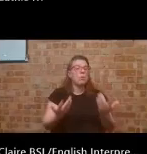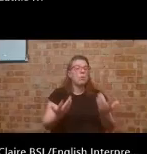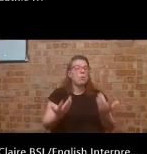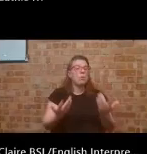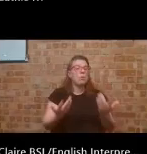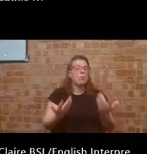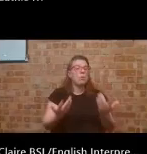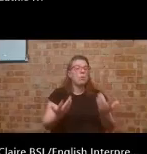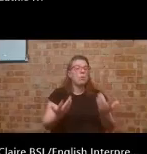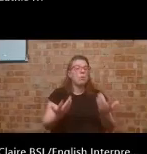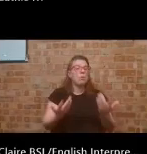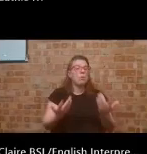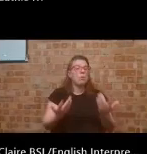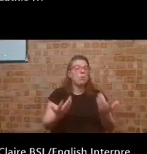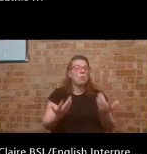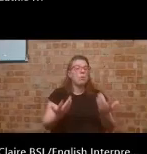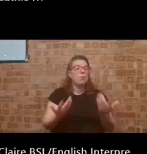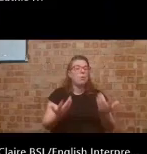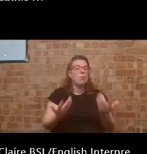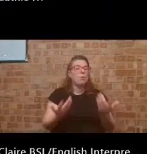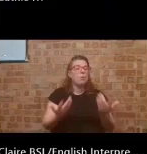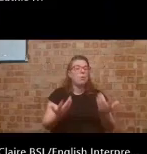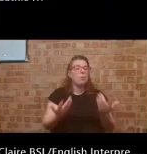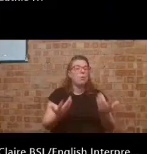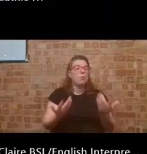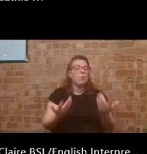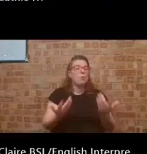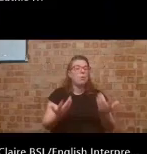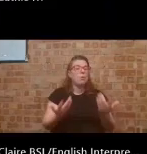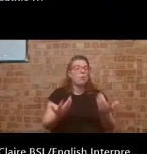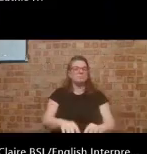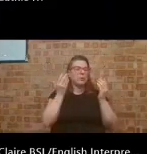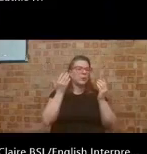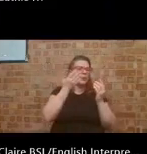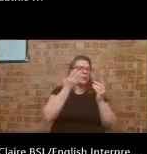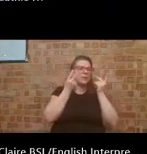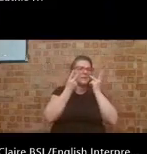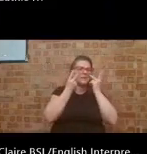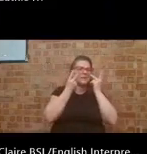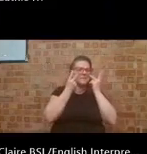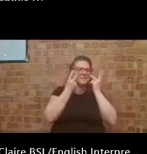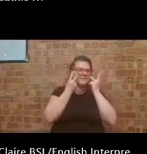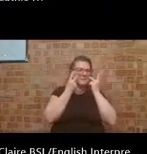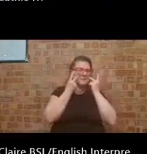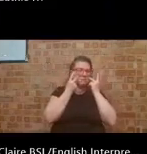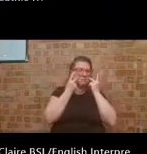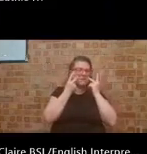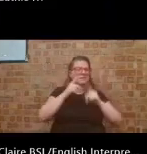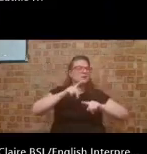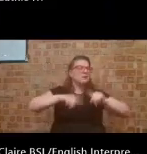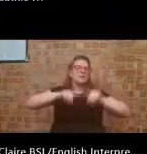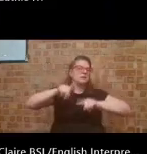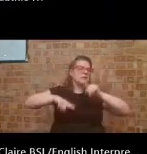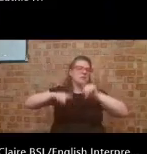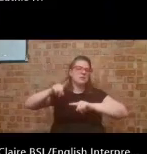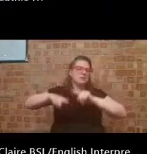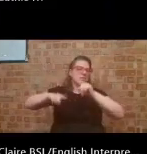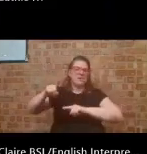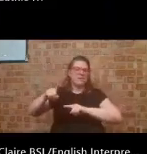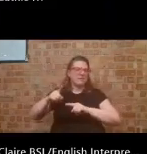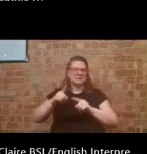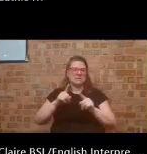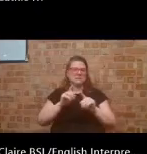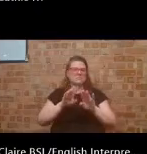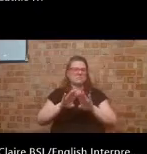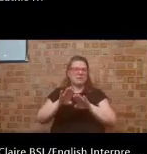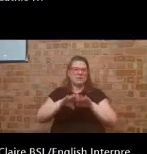to your phone, the sound would come through your glasses. So there are various kind of takes on the traditional